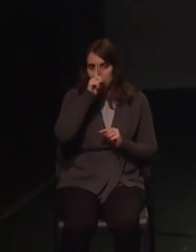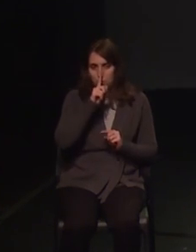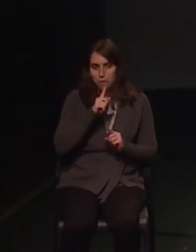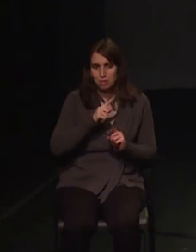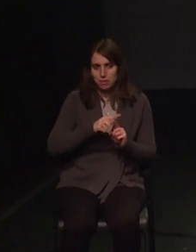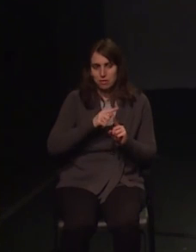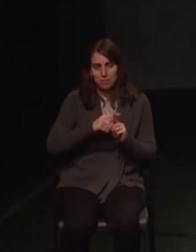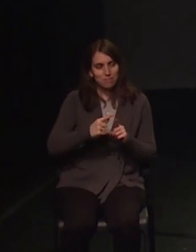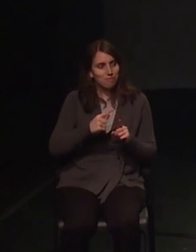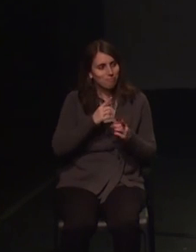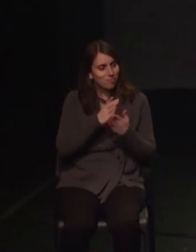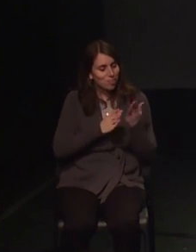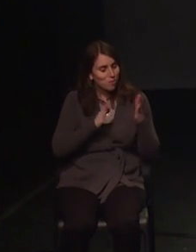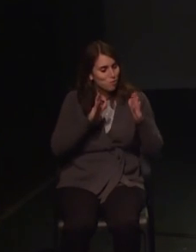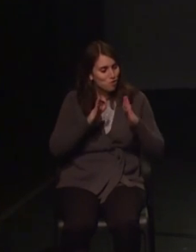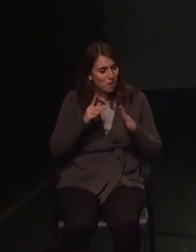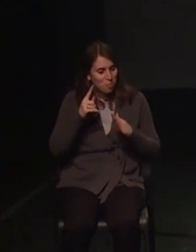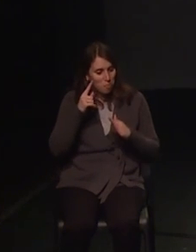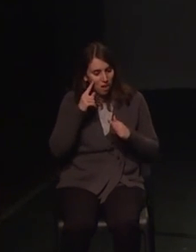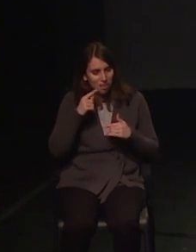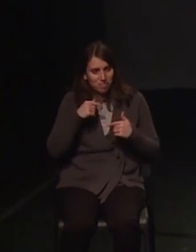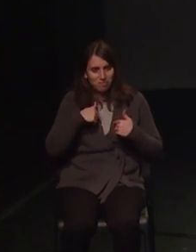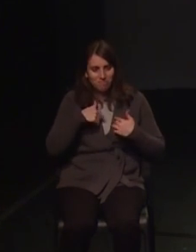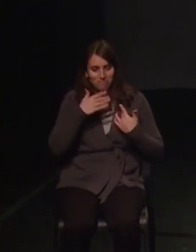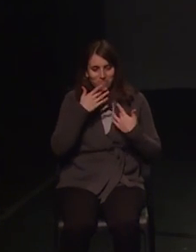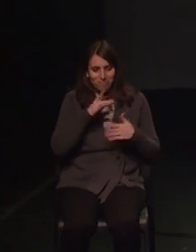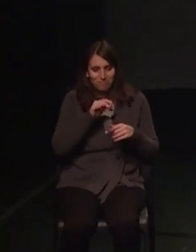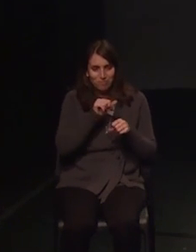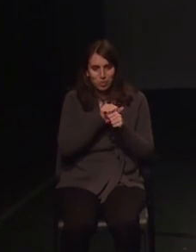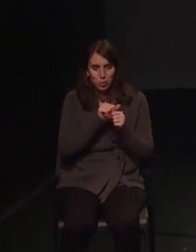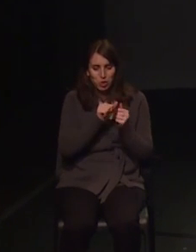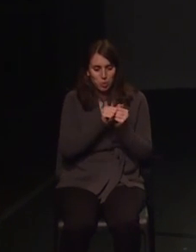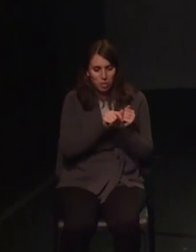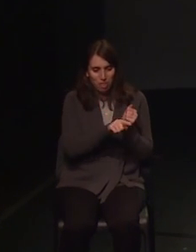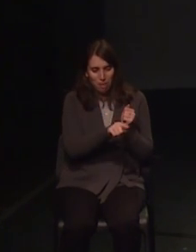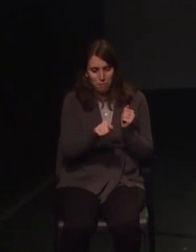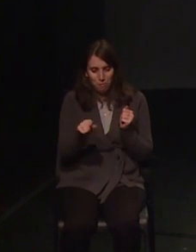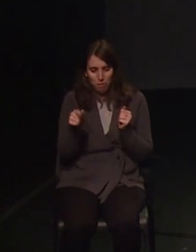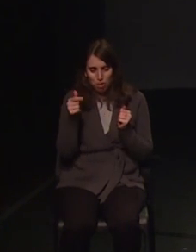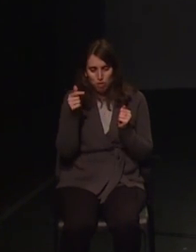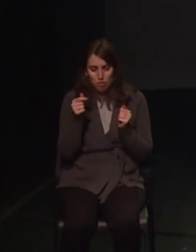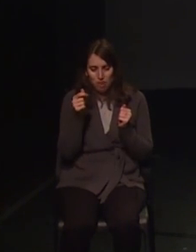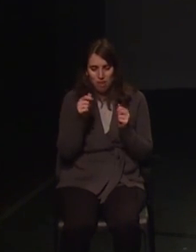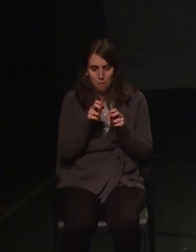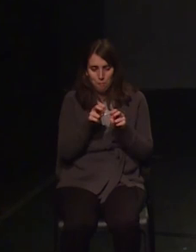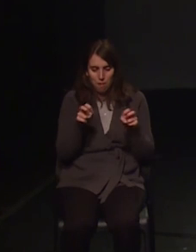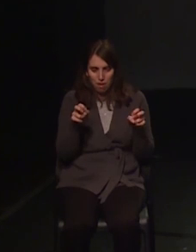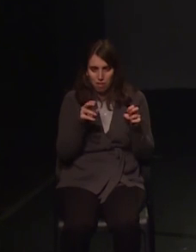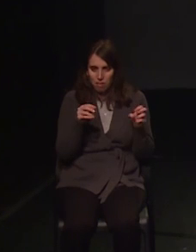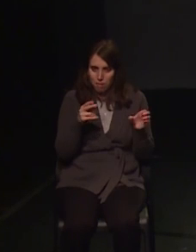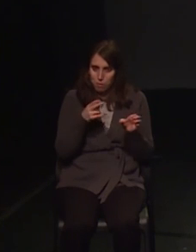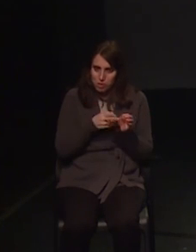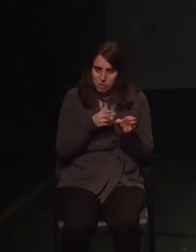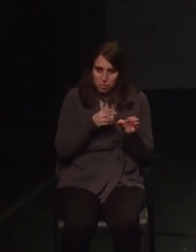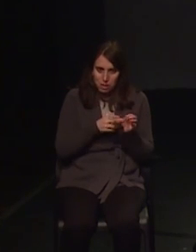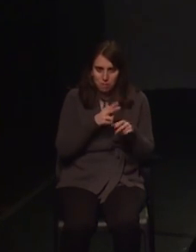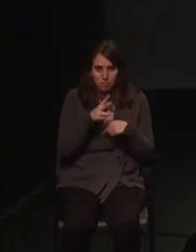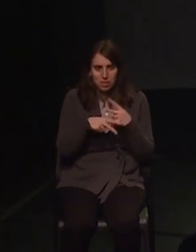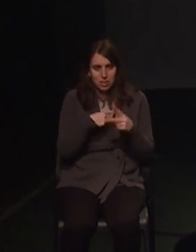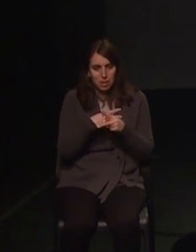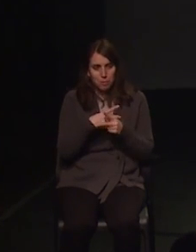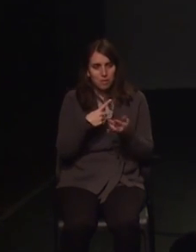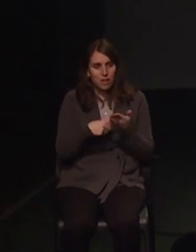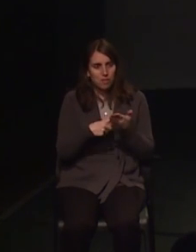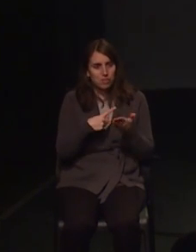and I've been fortunate to have worked with them on these grant panels and to be participant in the kinds of conversations that are going